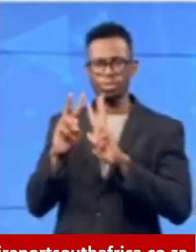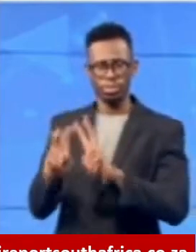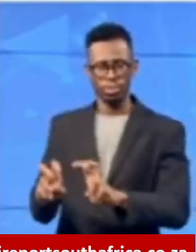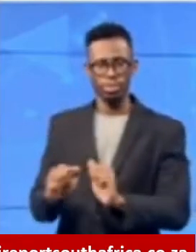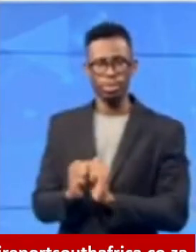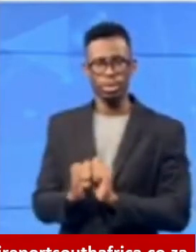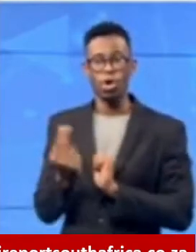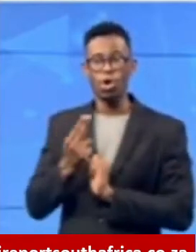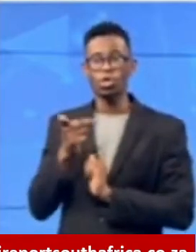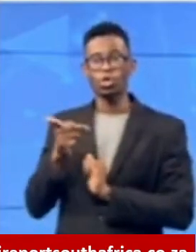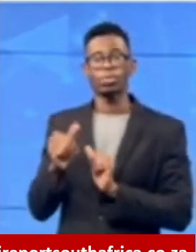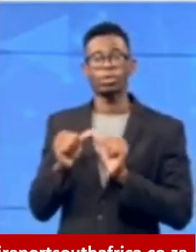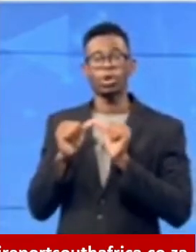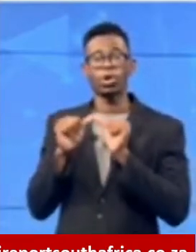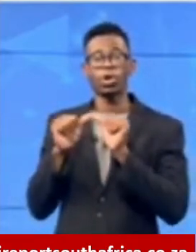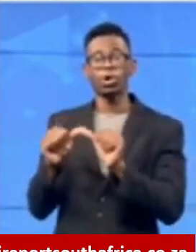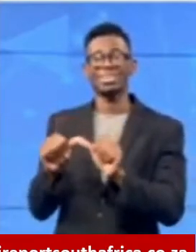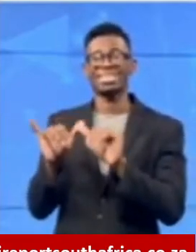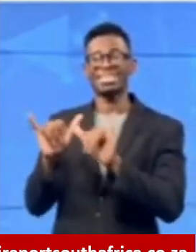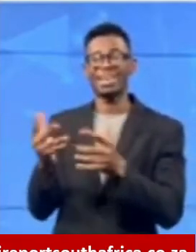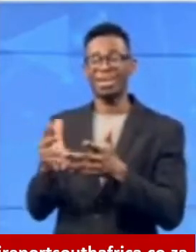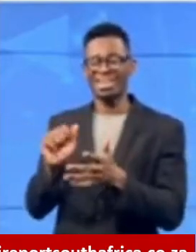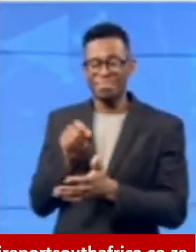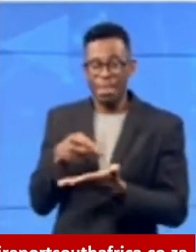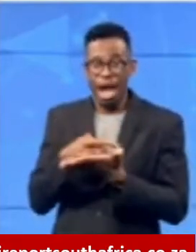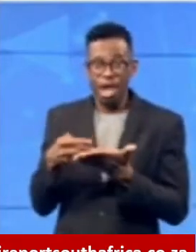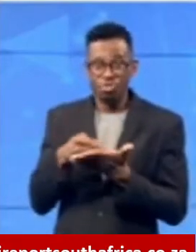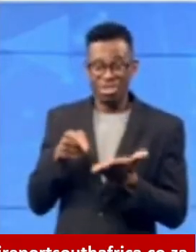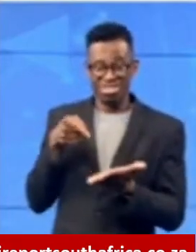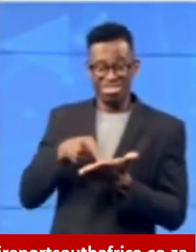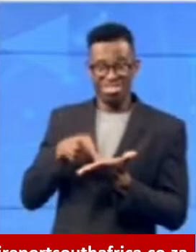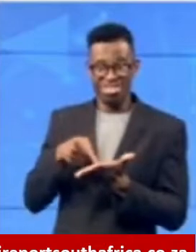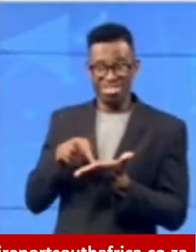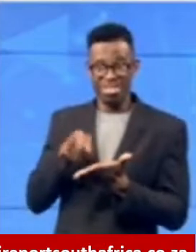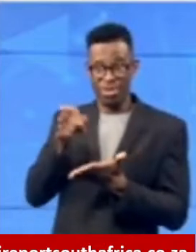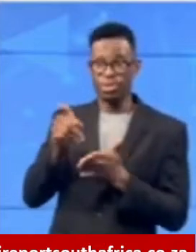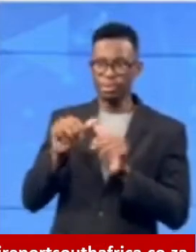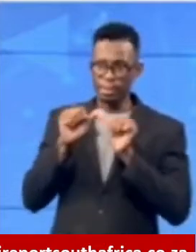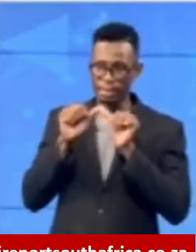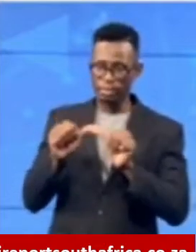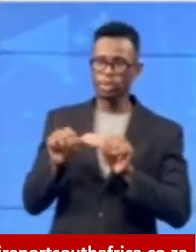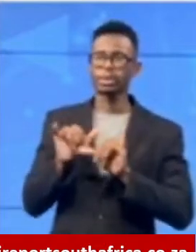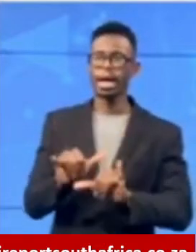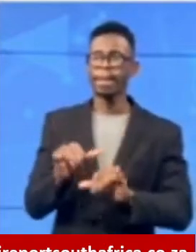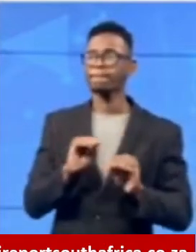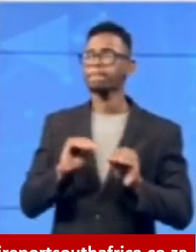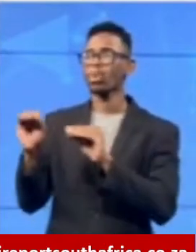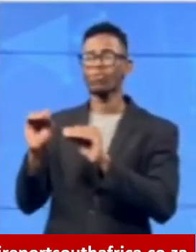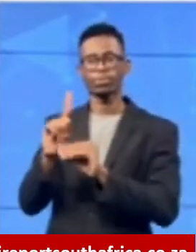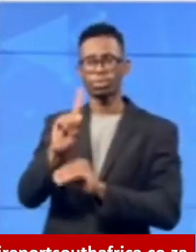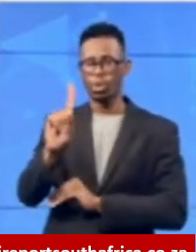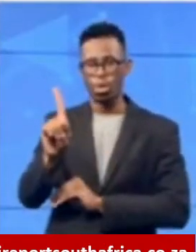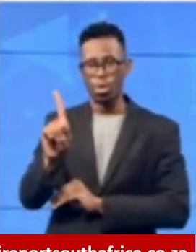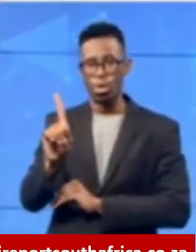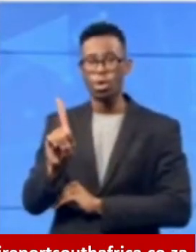at the address given on the charge sheet pending this case, and if needs be, for a change